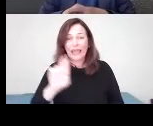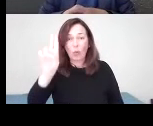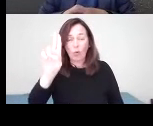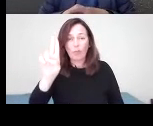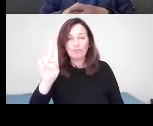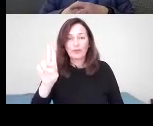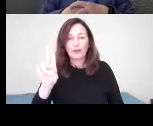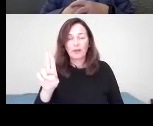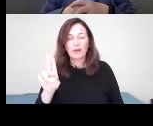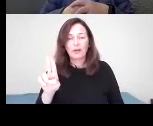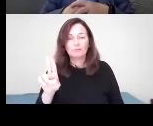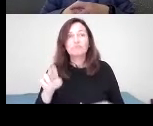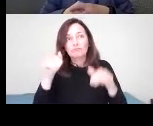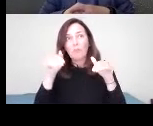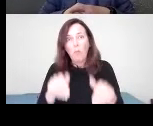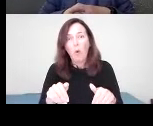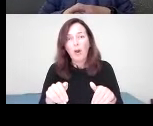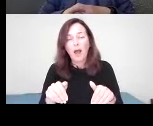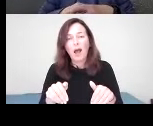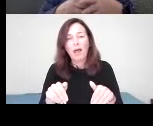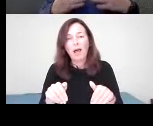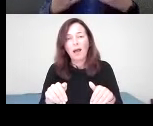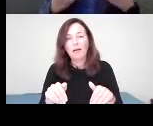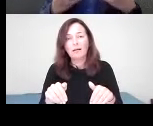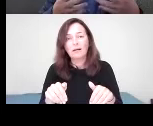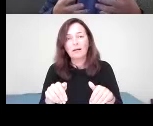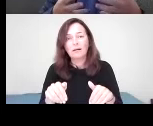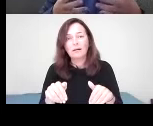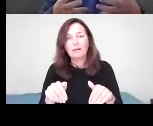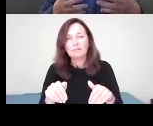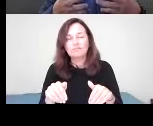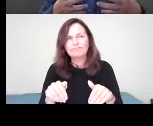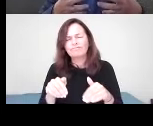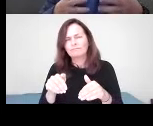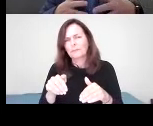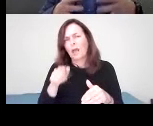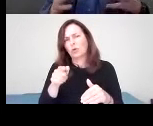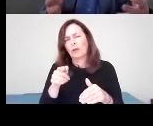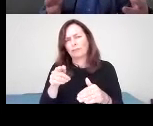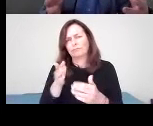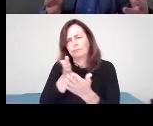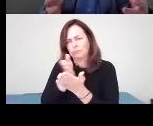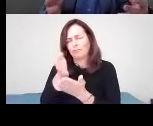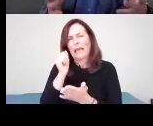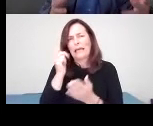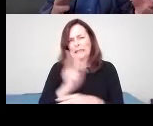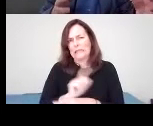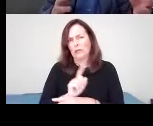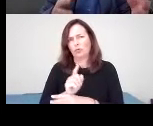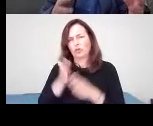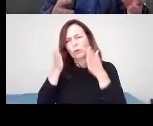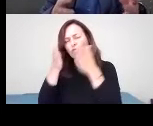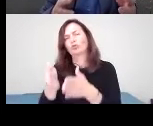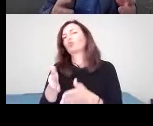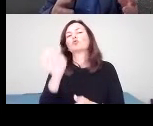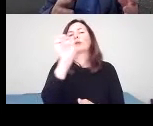far concentrating on the European Union, that has to have the role to push this aspect. But also we